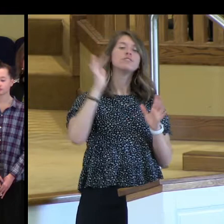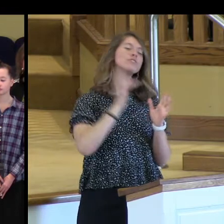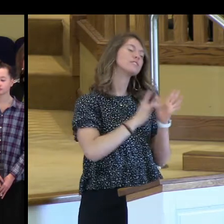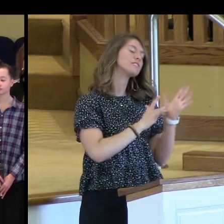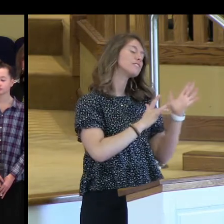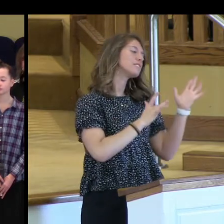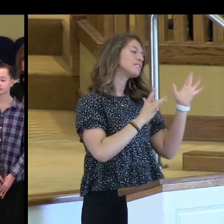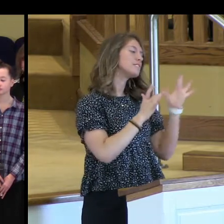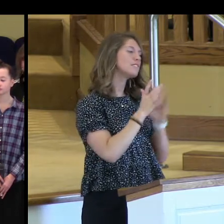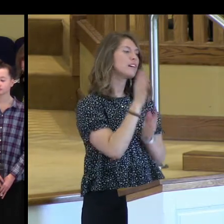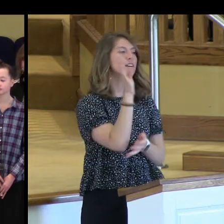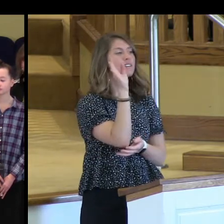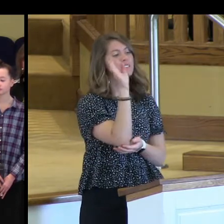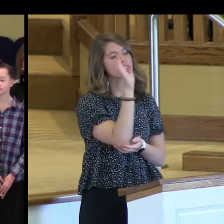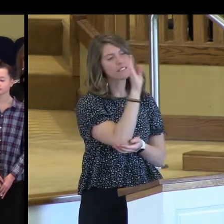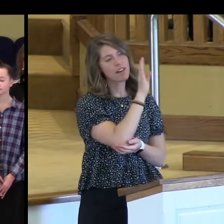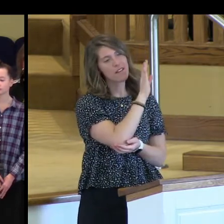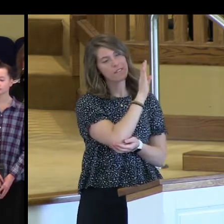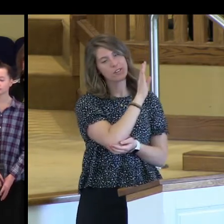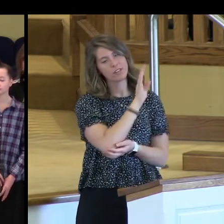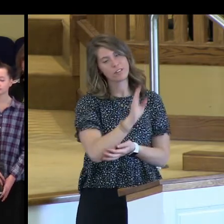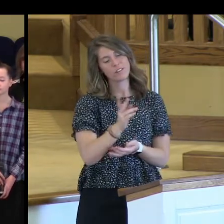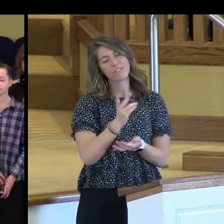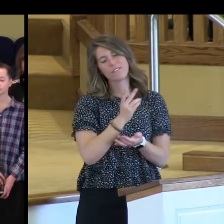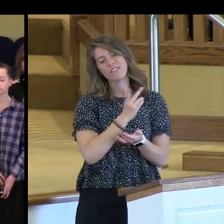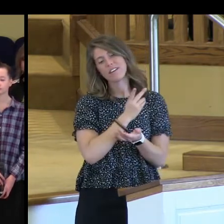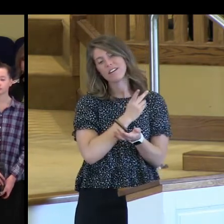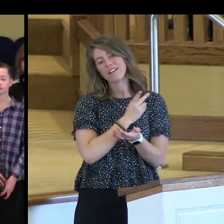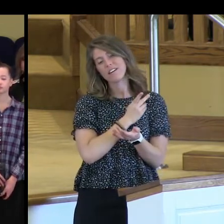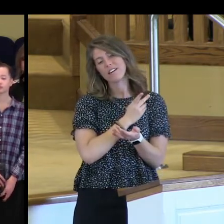that Jesus never